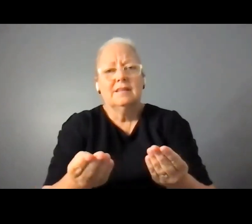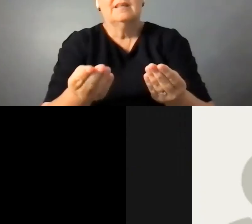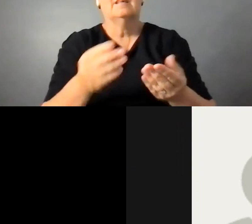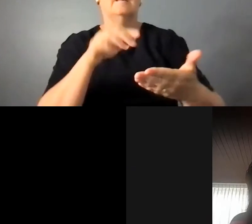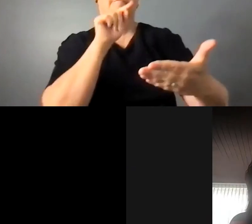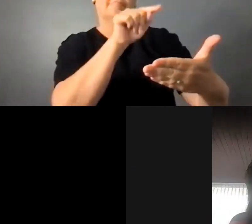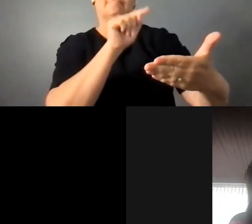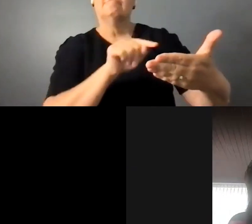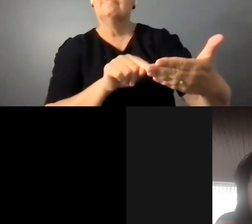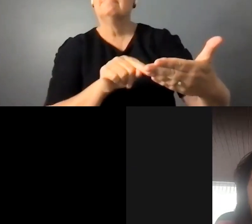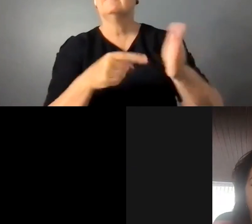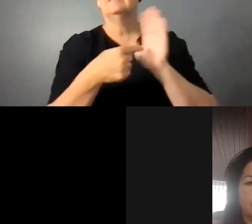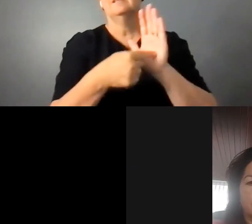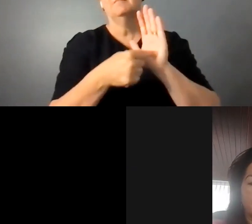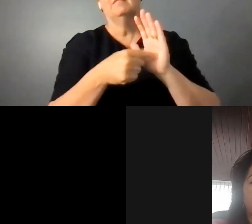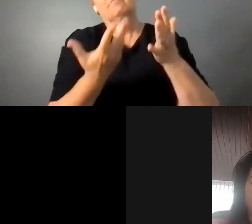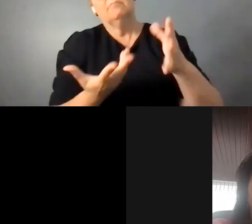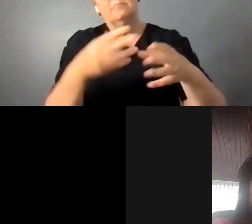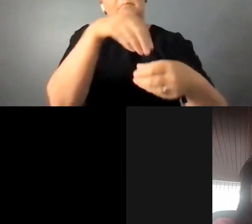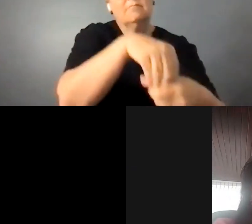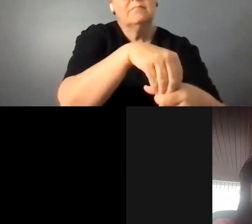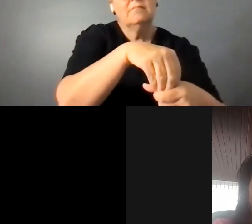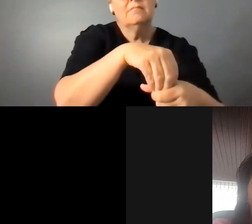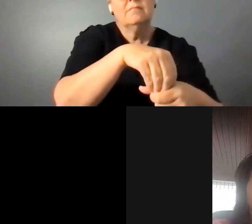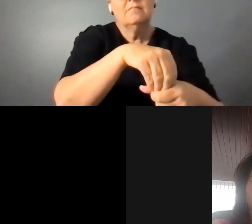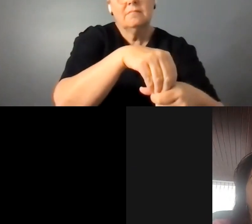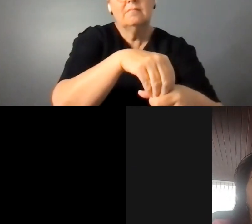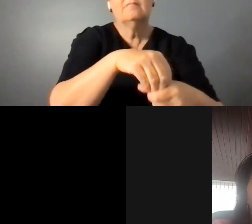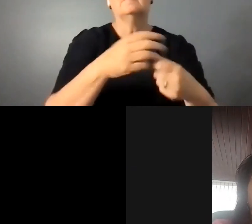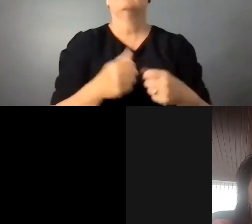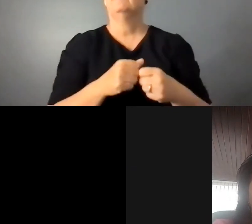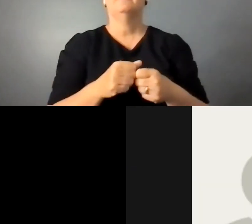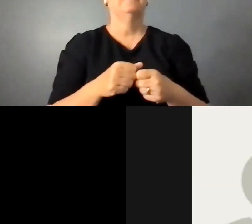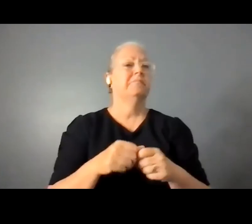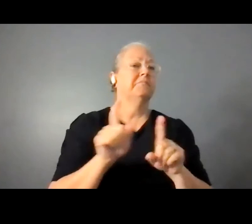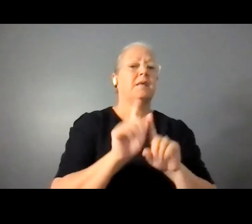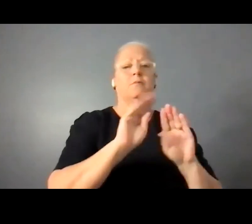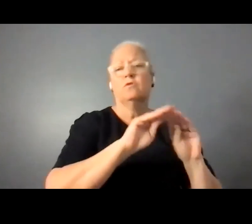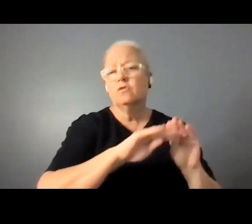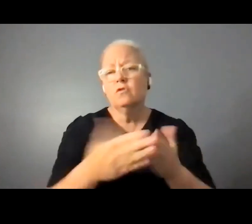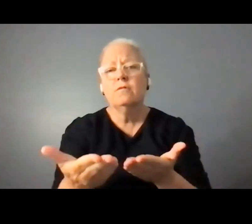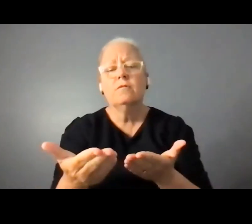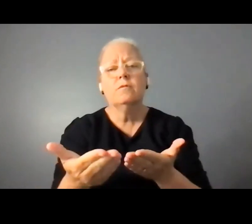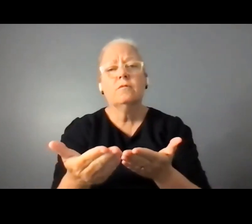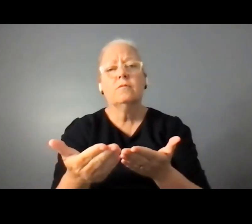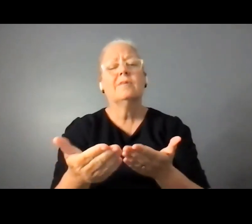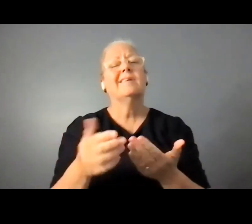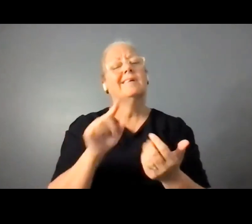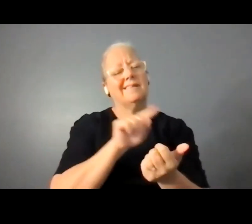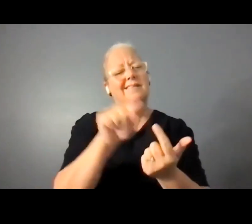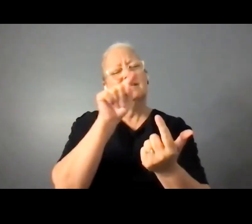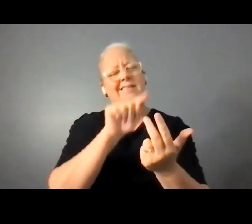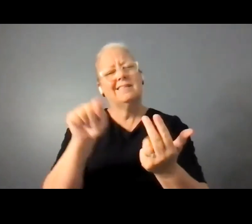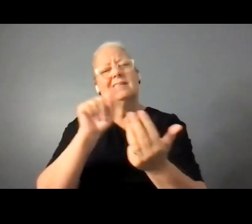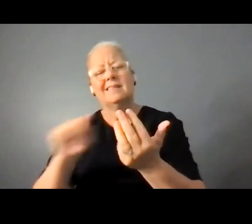participation space where people with disabilities, observatories, where what other mechanisms do